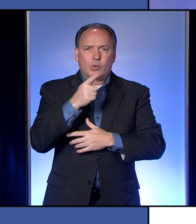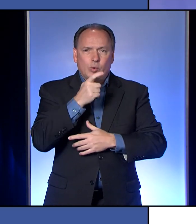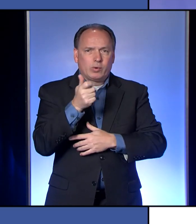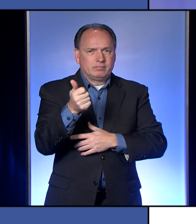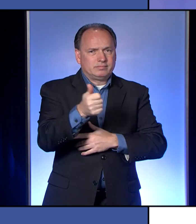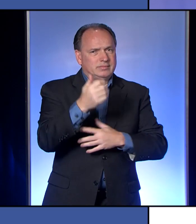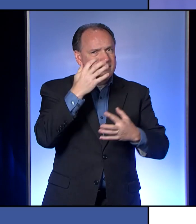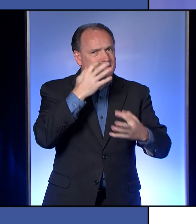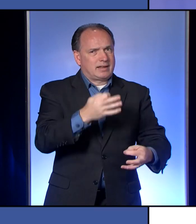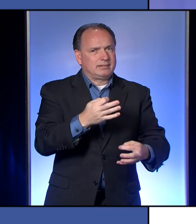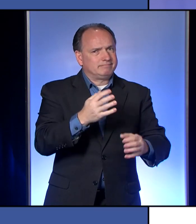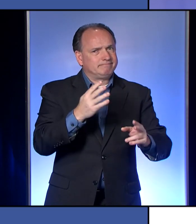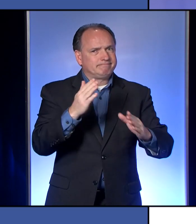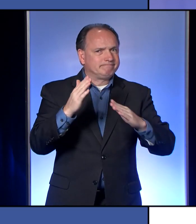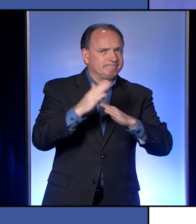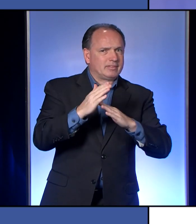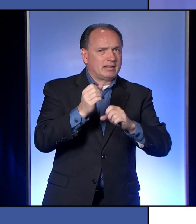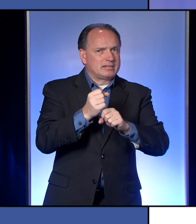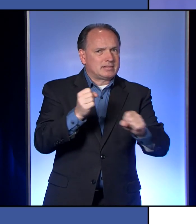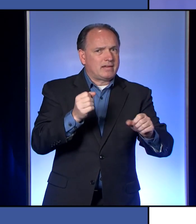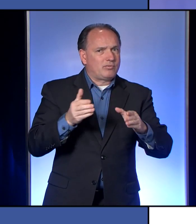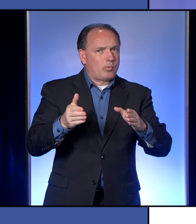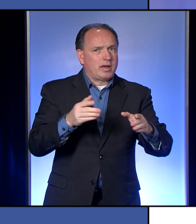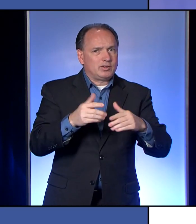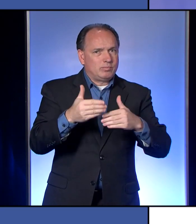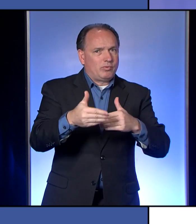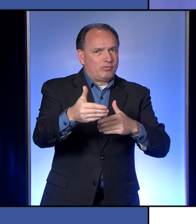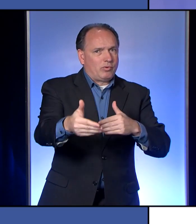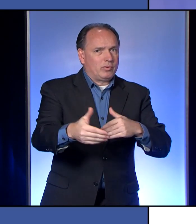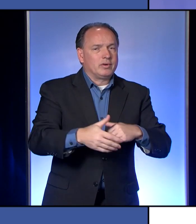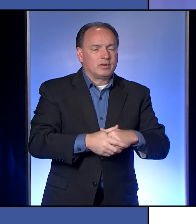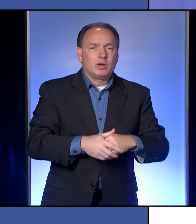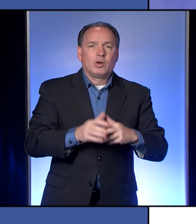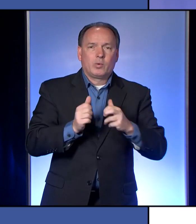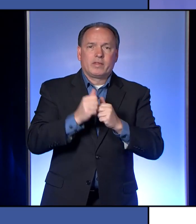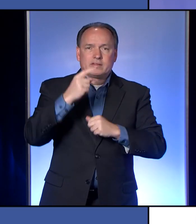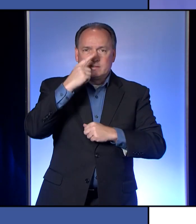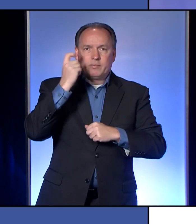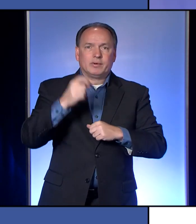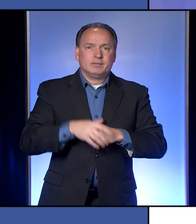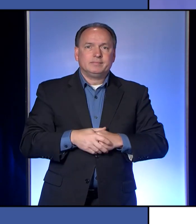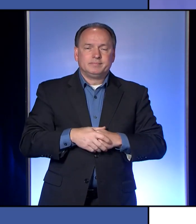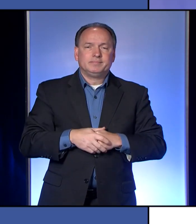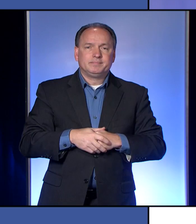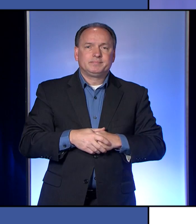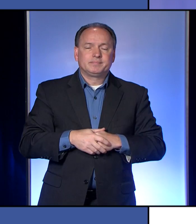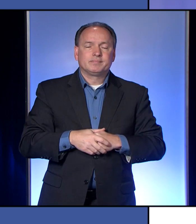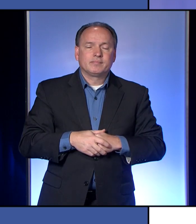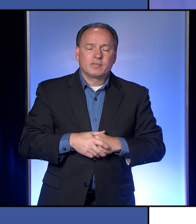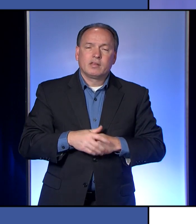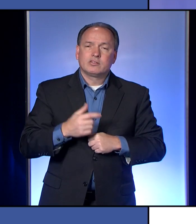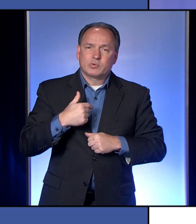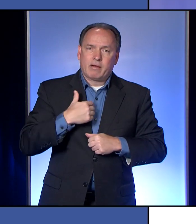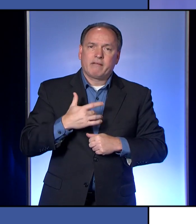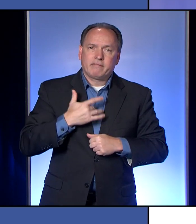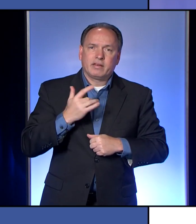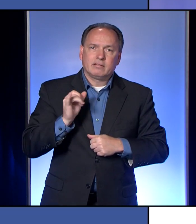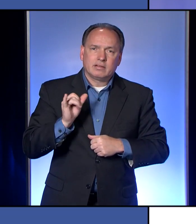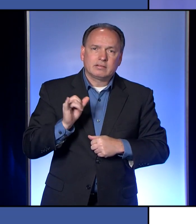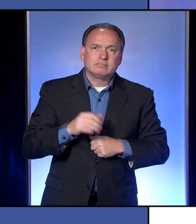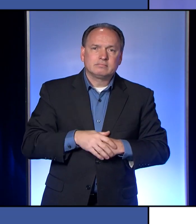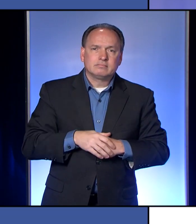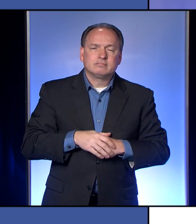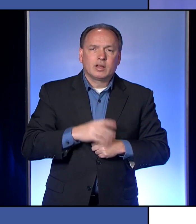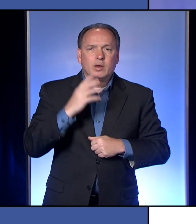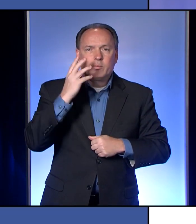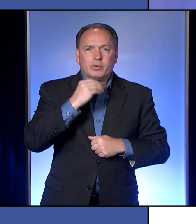is the safest way that we can move forward with our summer upon us. So I'm feeling